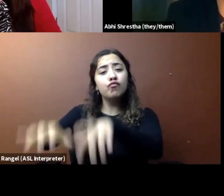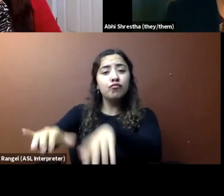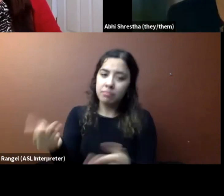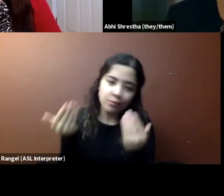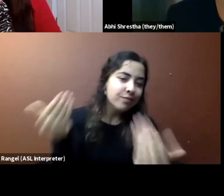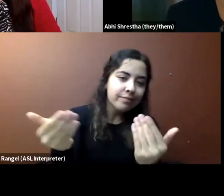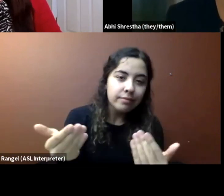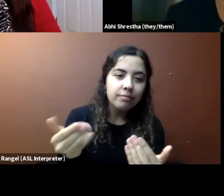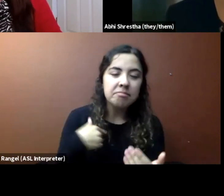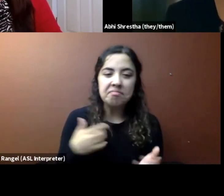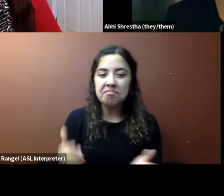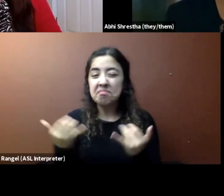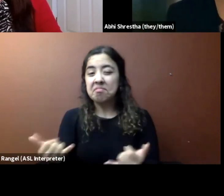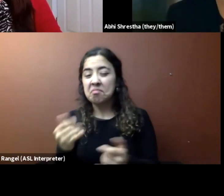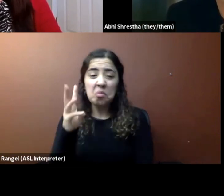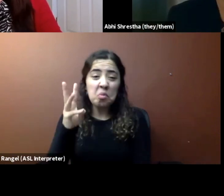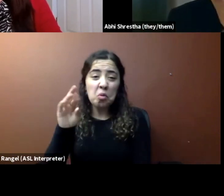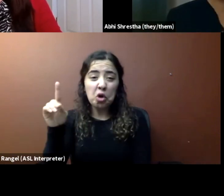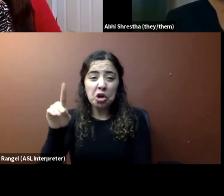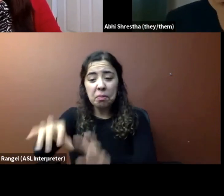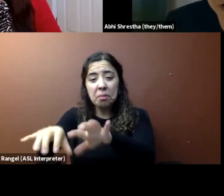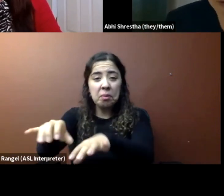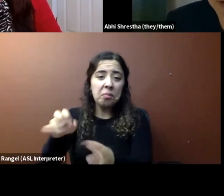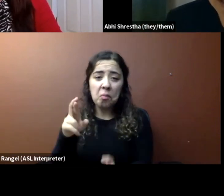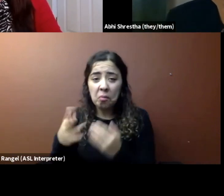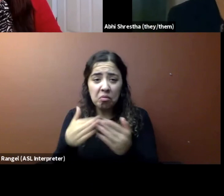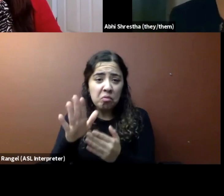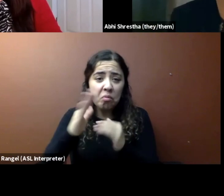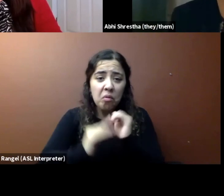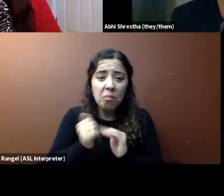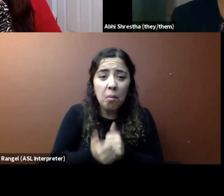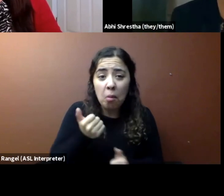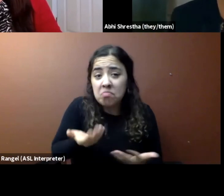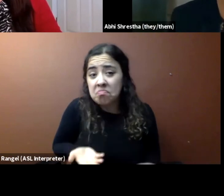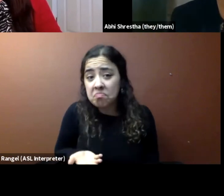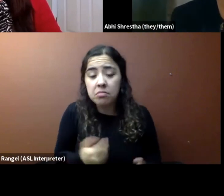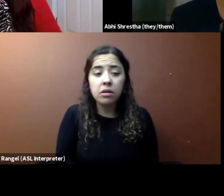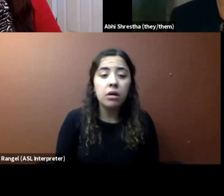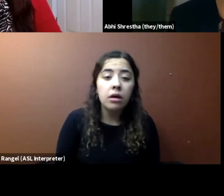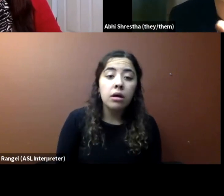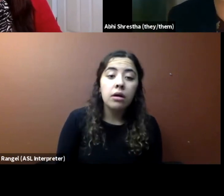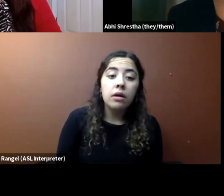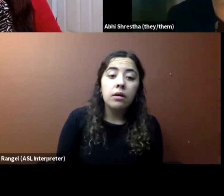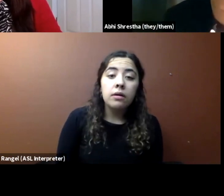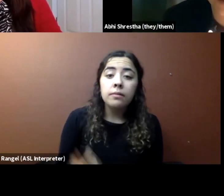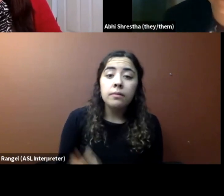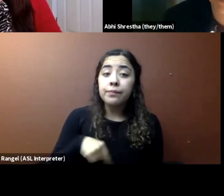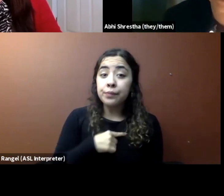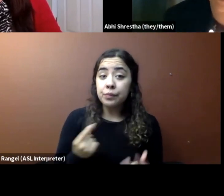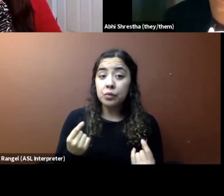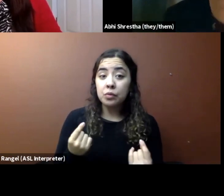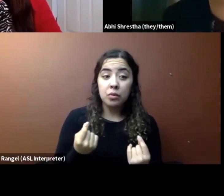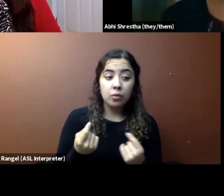whatever is going to be the most comfortable for you. And we're going to sort of